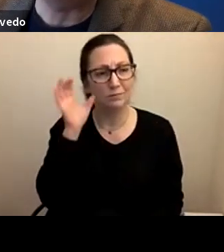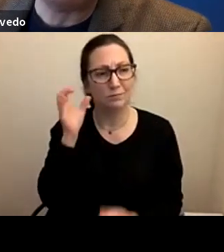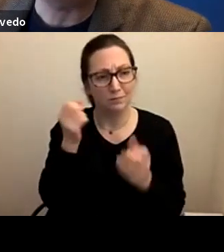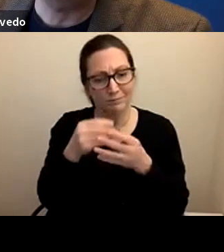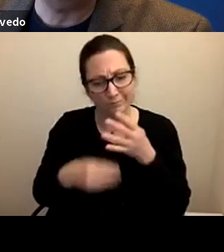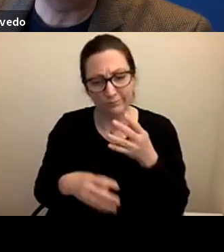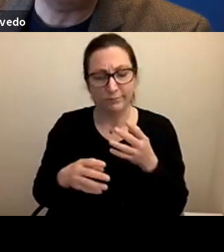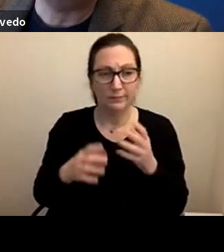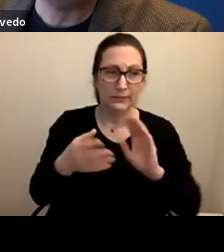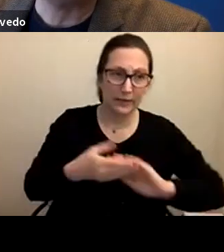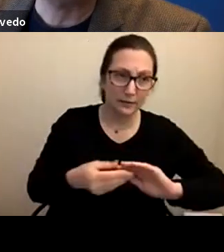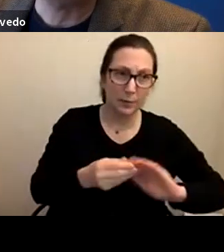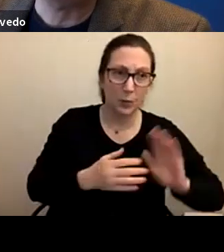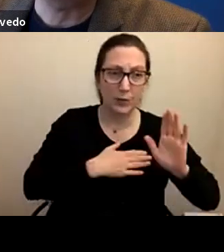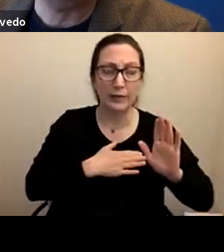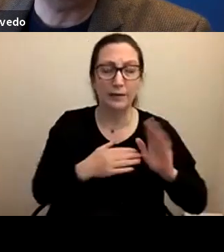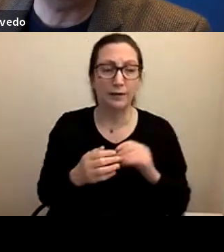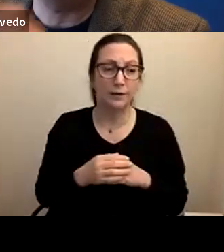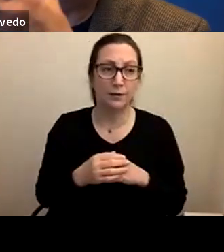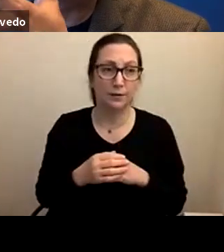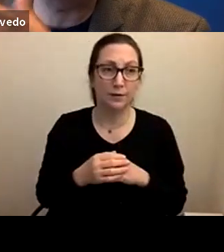with respect to,